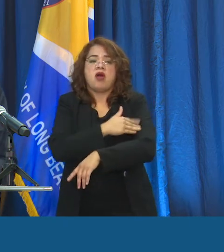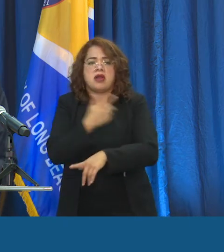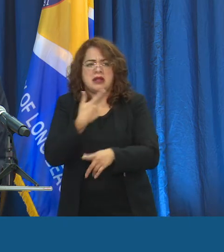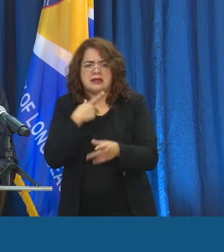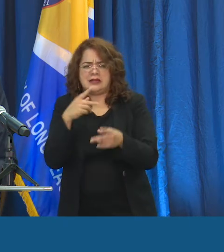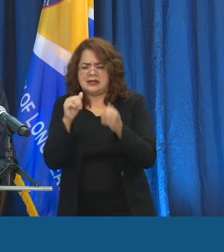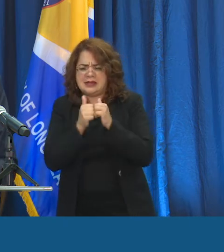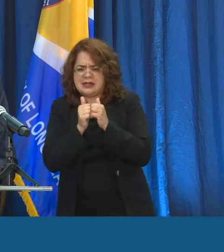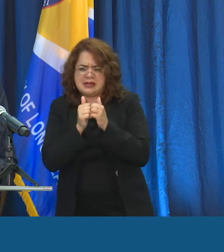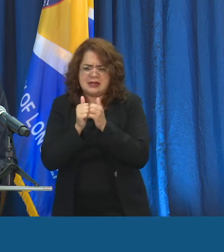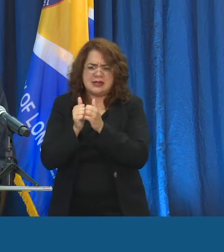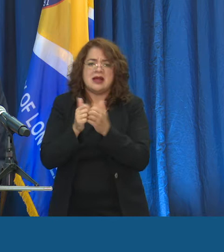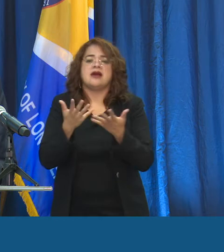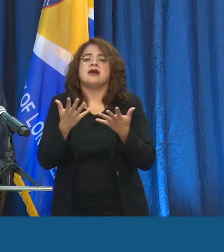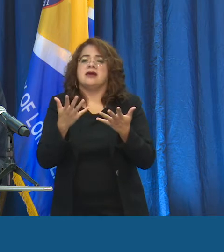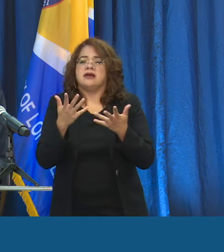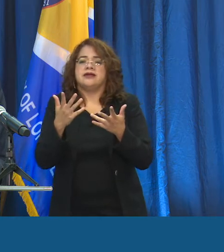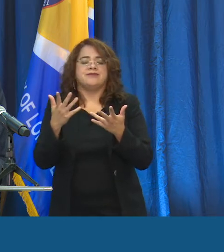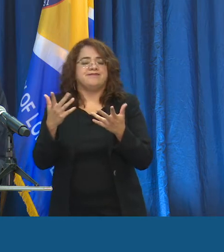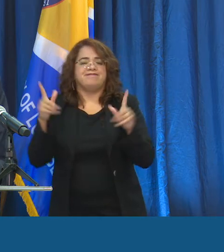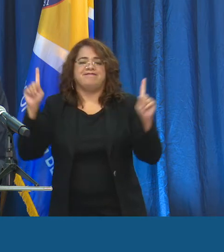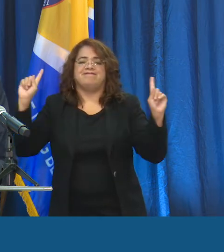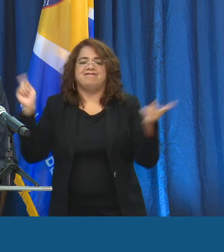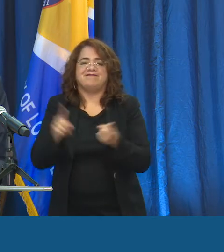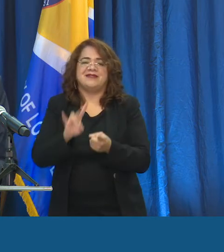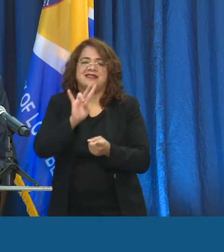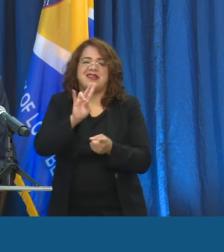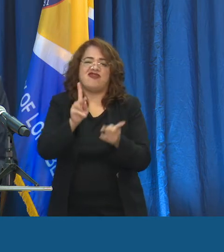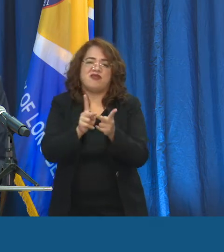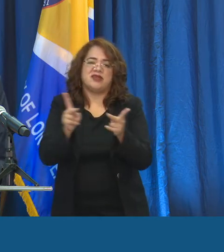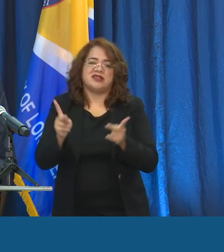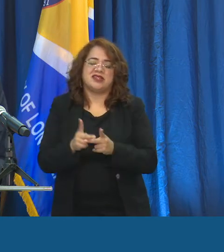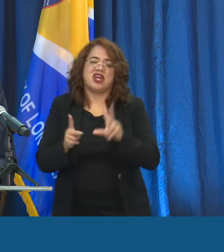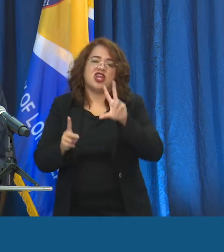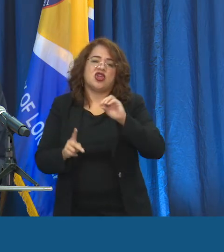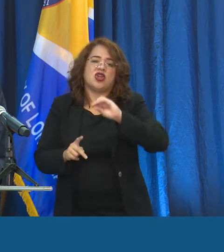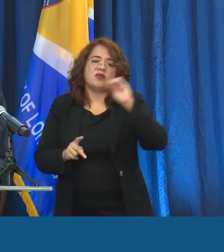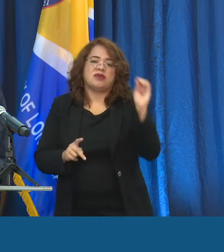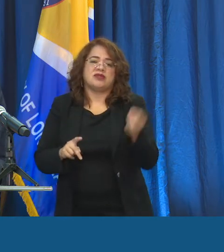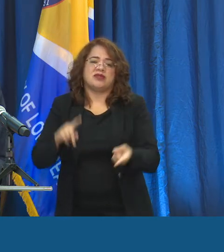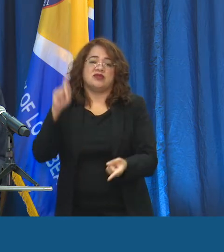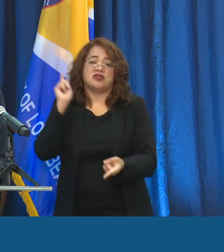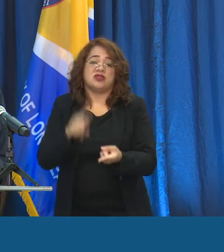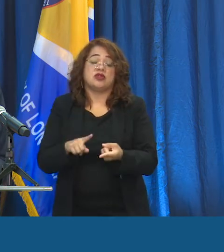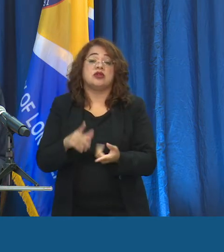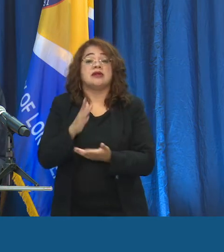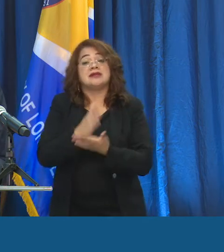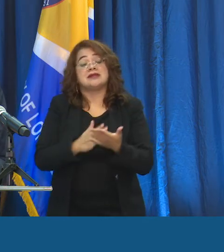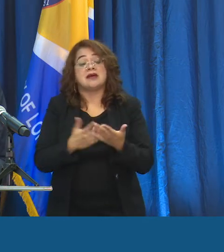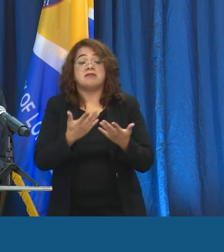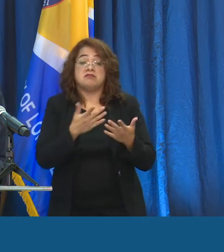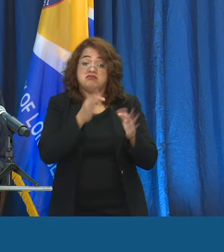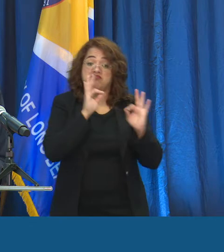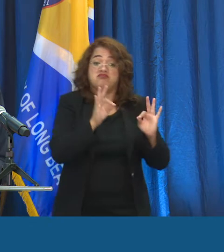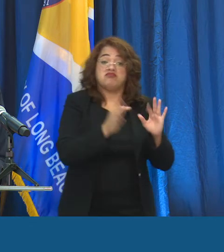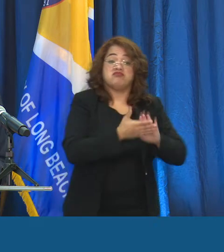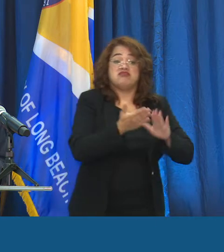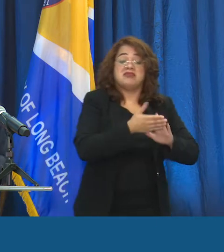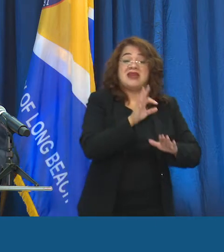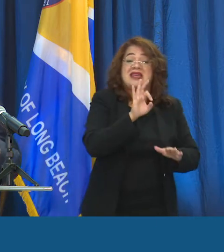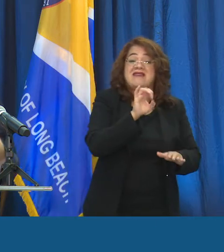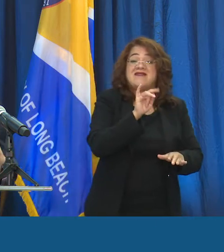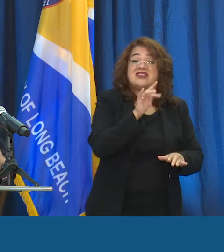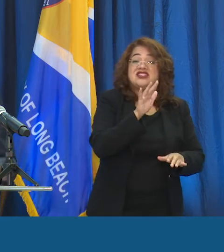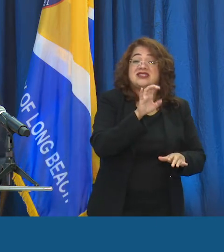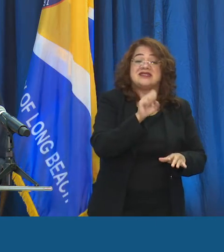at a reduction of about 7 positions there. It's about a 30% reduction. Some of it is efficiencies. Some of it is going to be